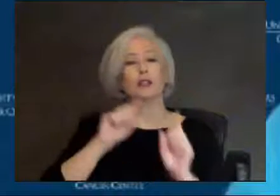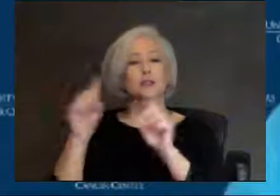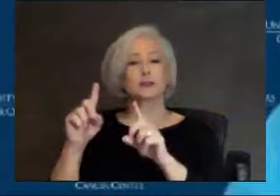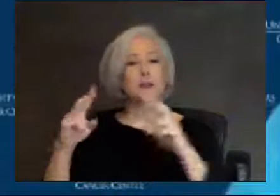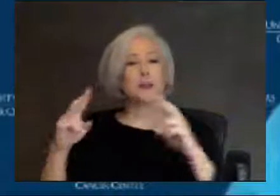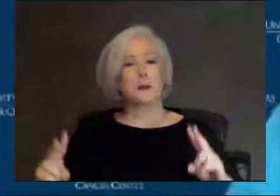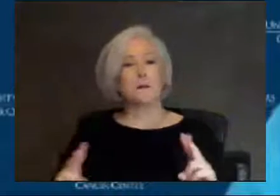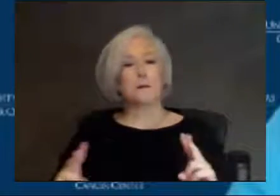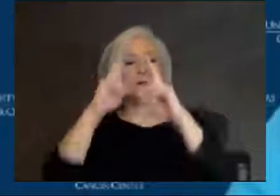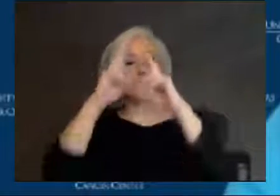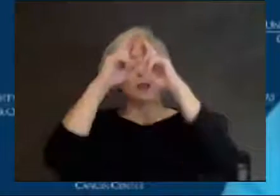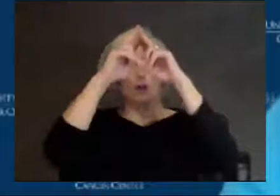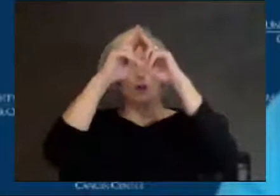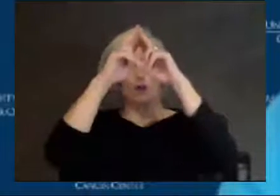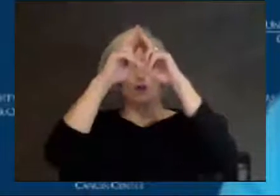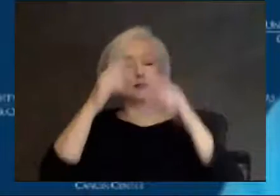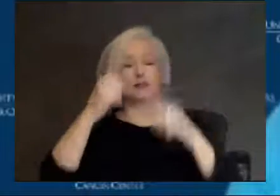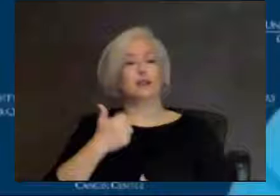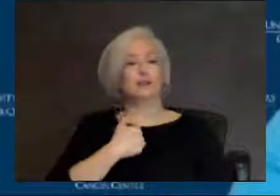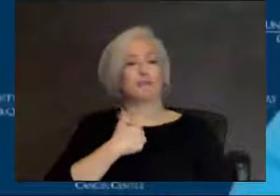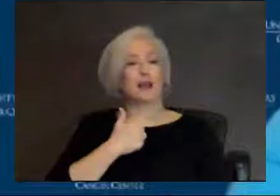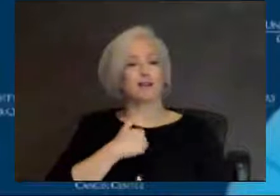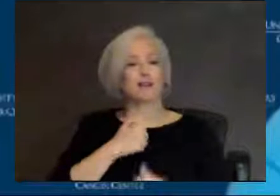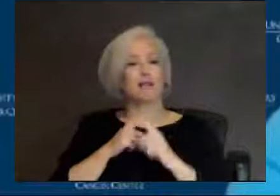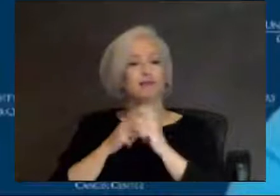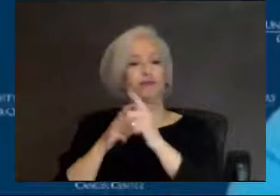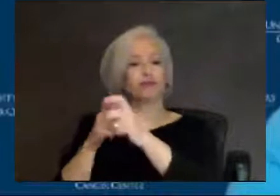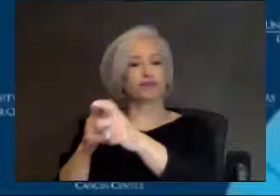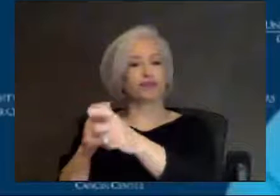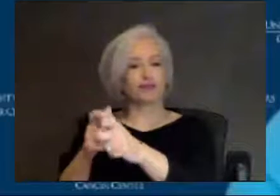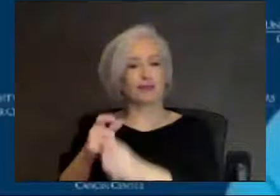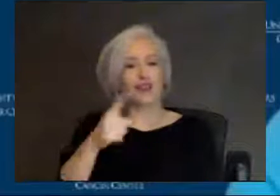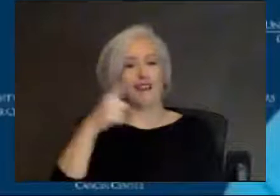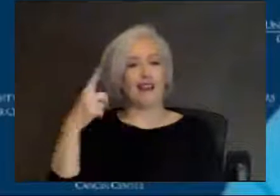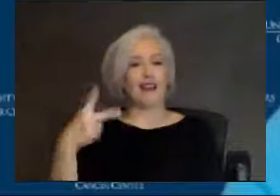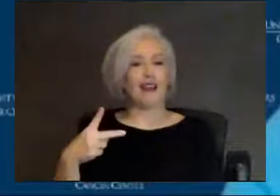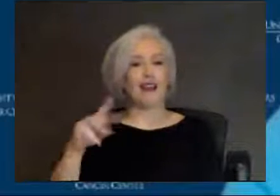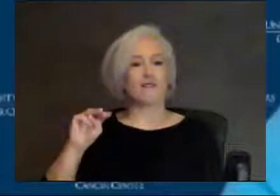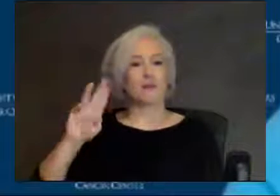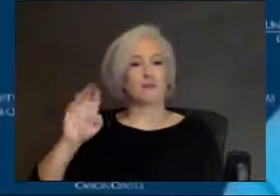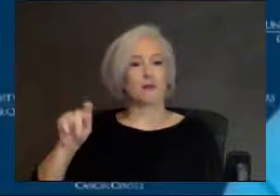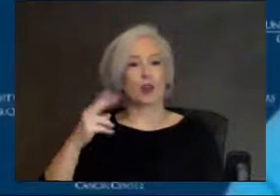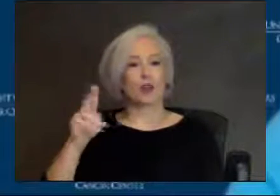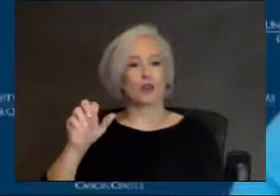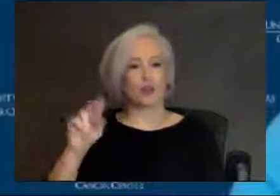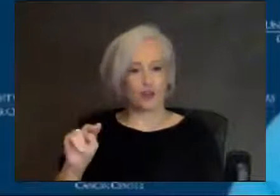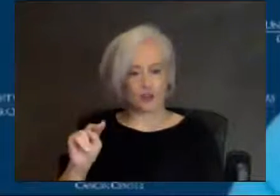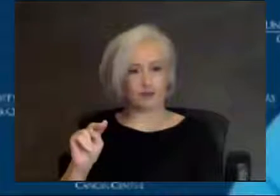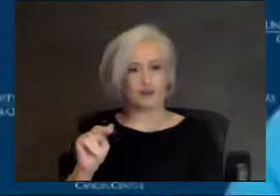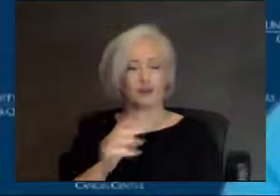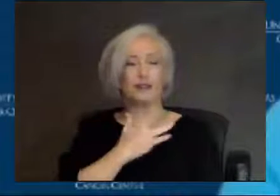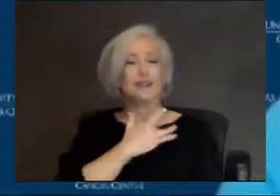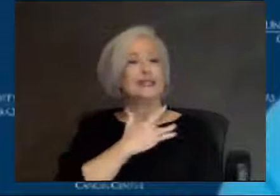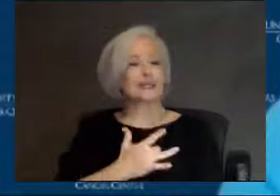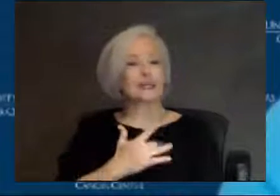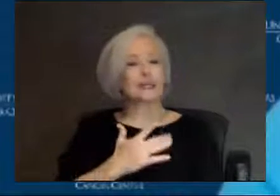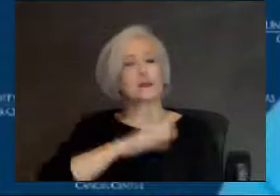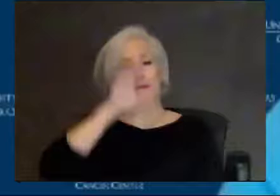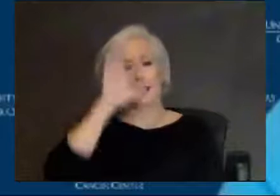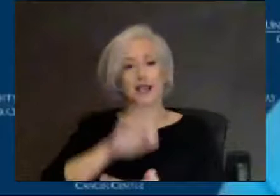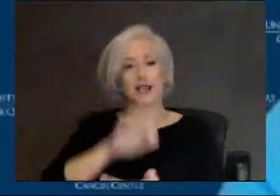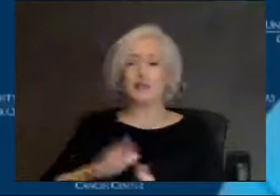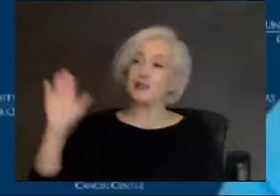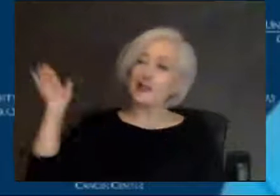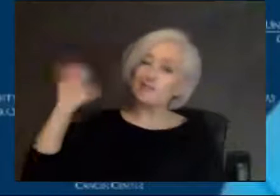marathon there, and he normally goes and sends me off at the beginning of the run, and we stroll. He